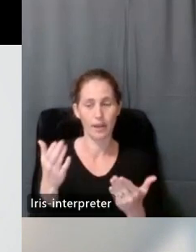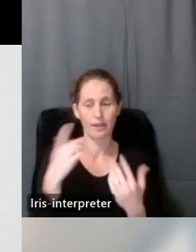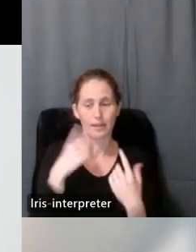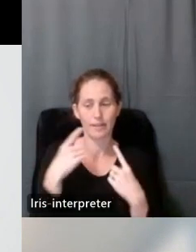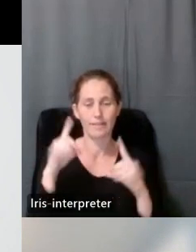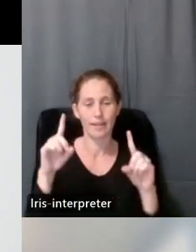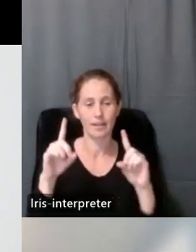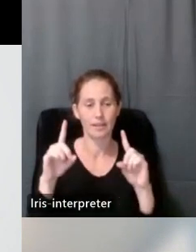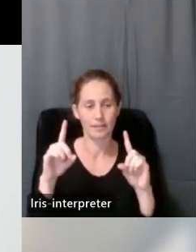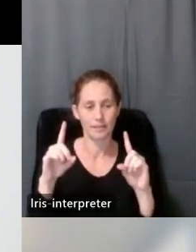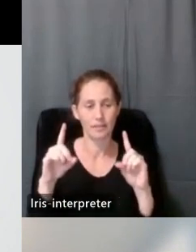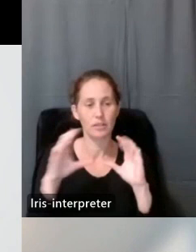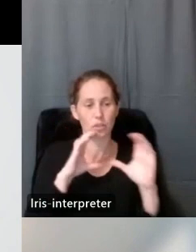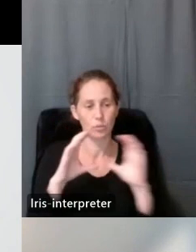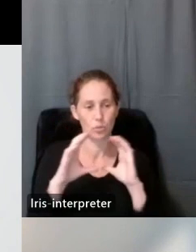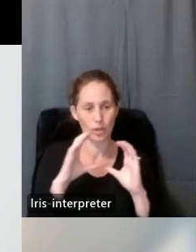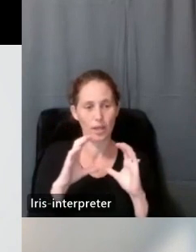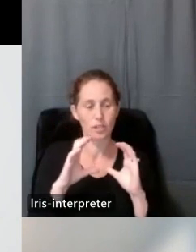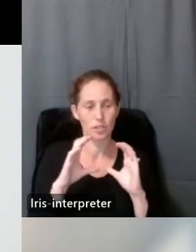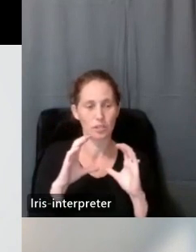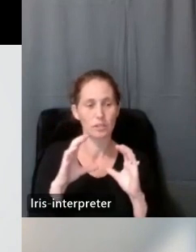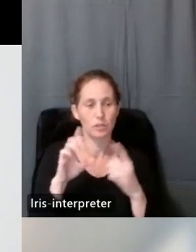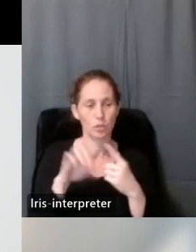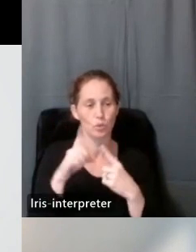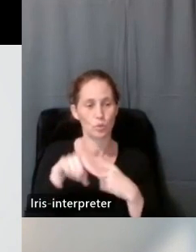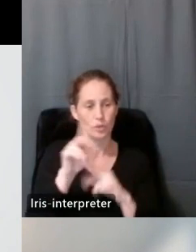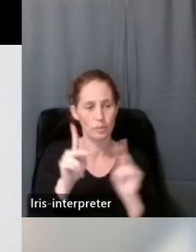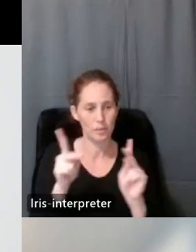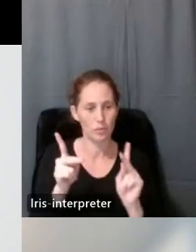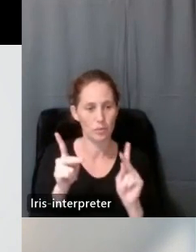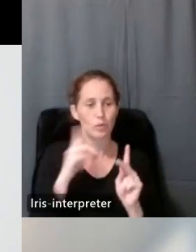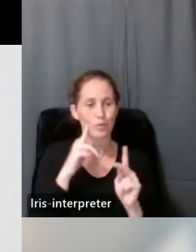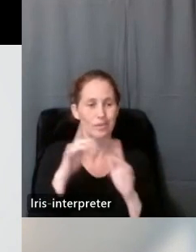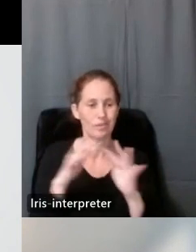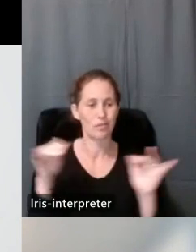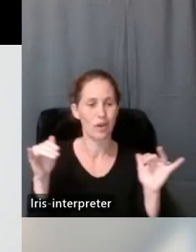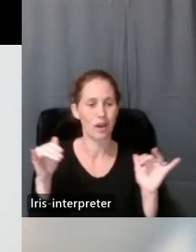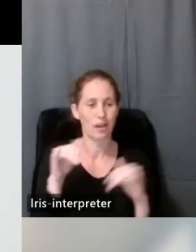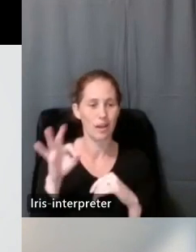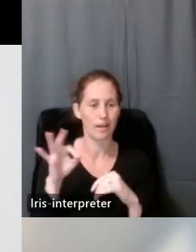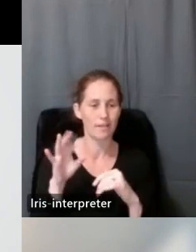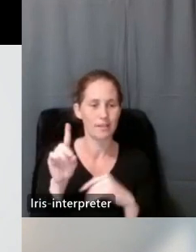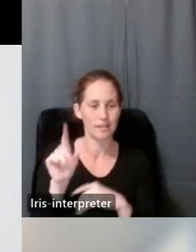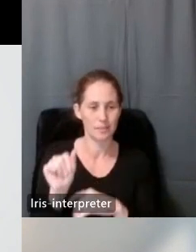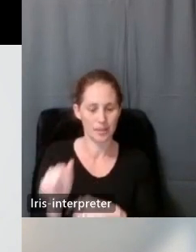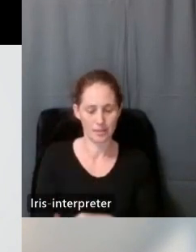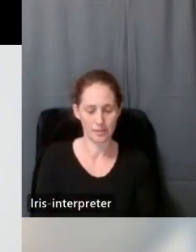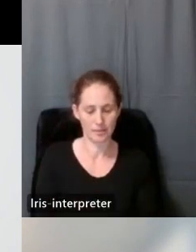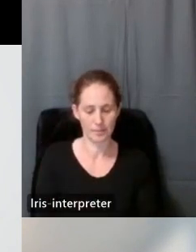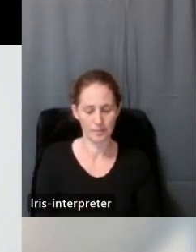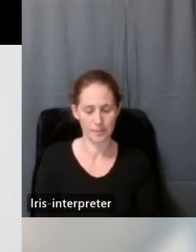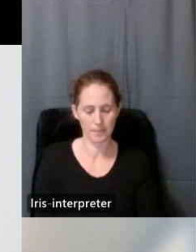effective communication to people with a variety of disabilities.